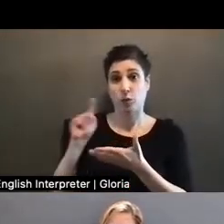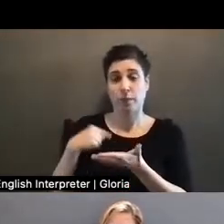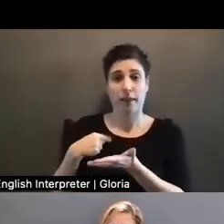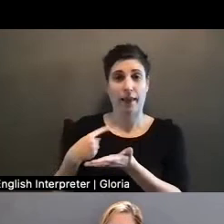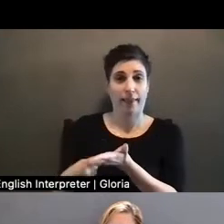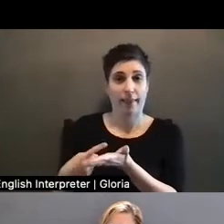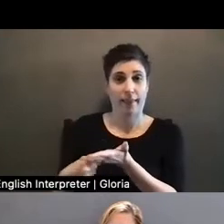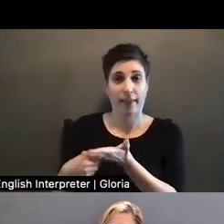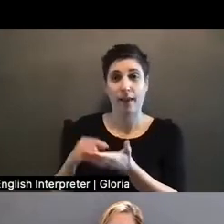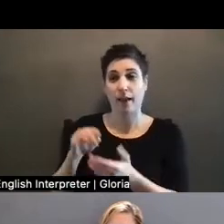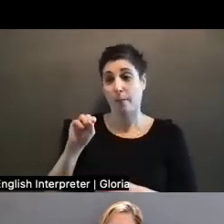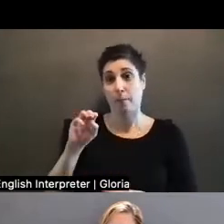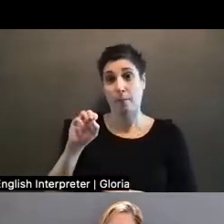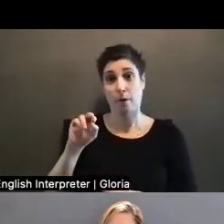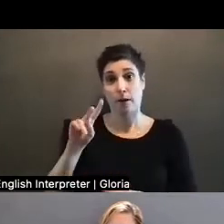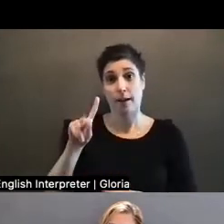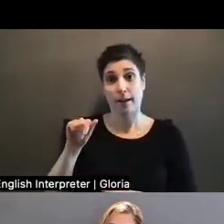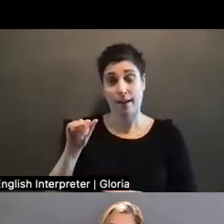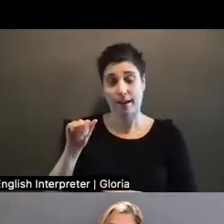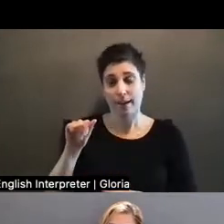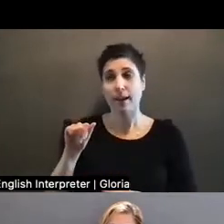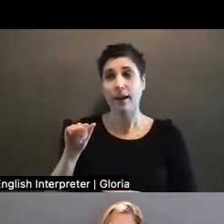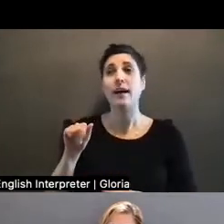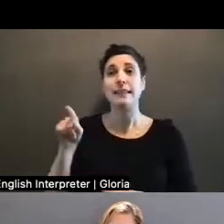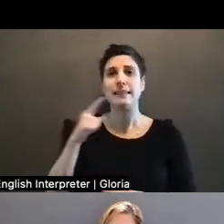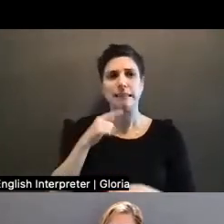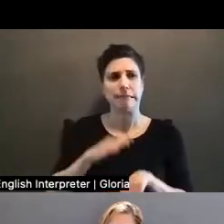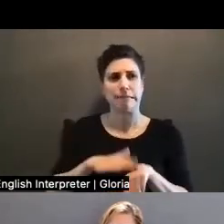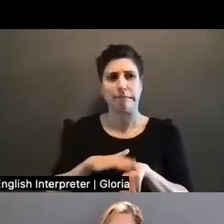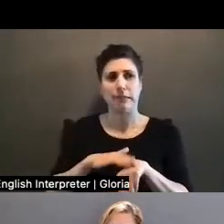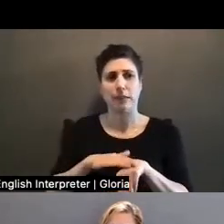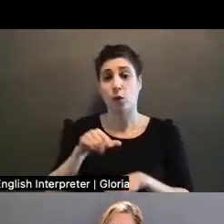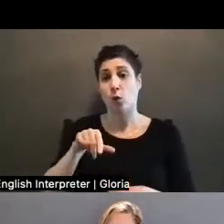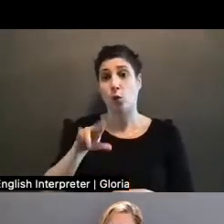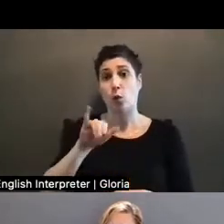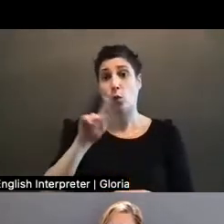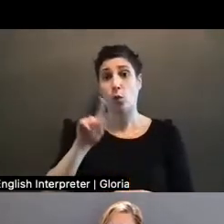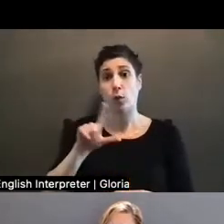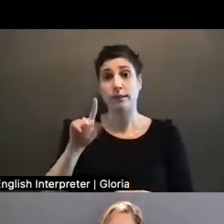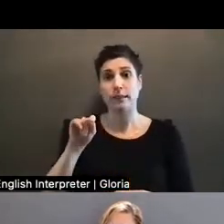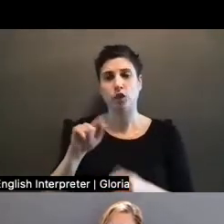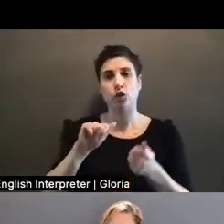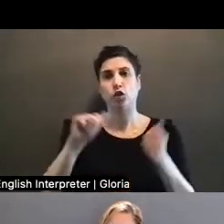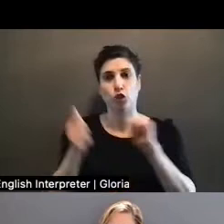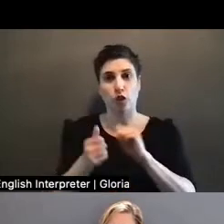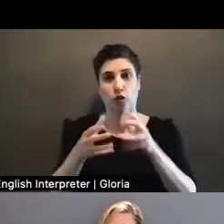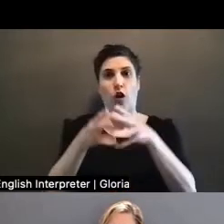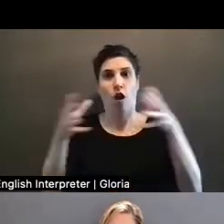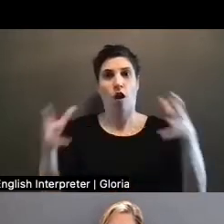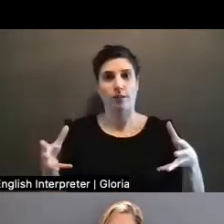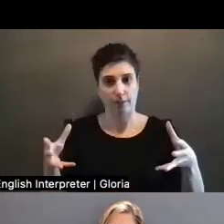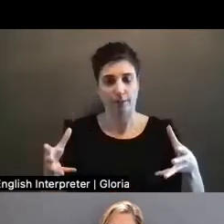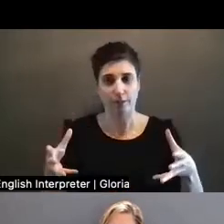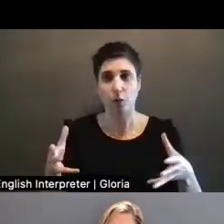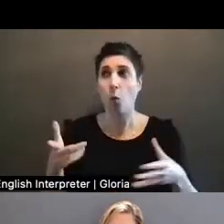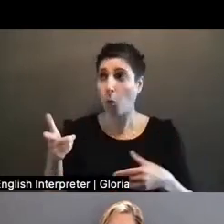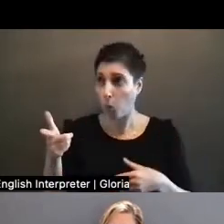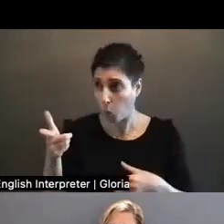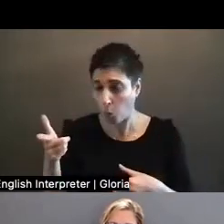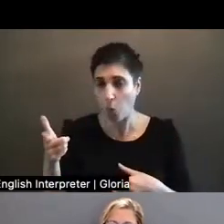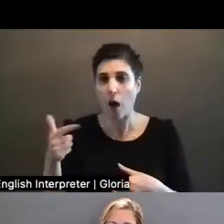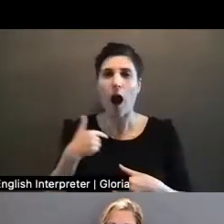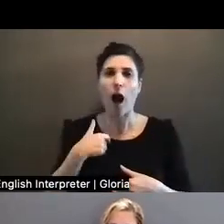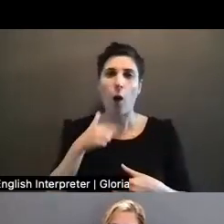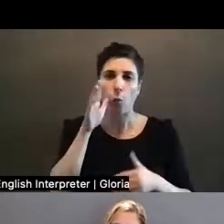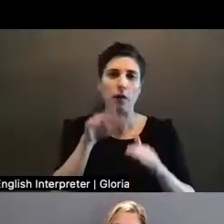changed quite a bit since I've been on last. So I'm going to go in and have a look at some of the study sets and create some links